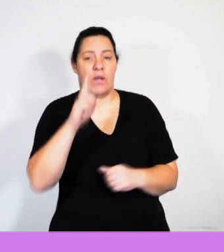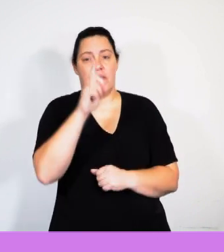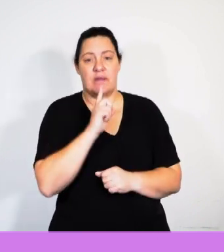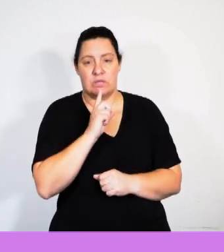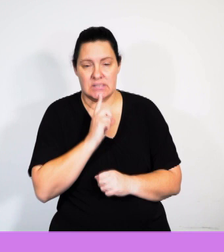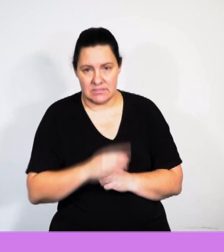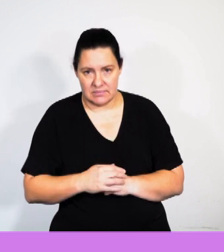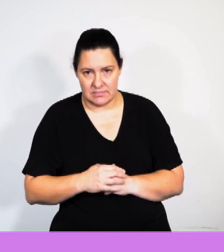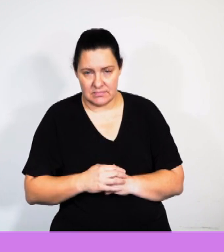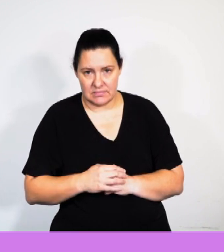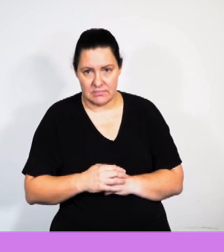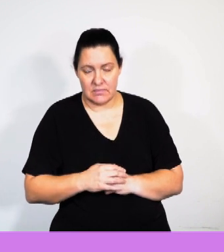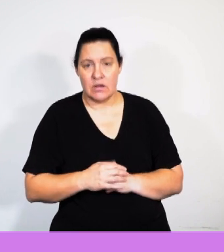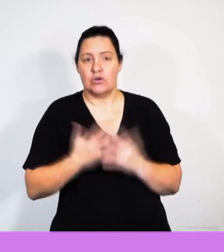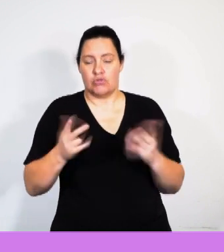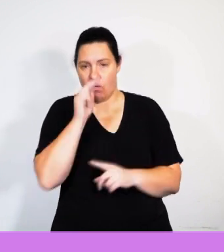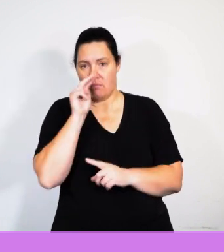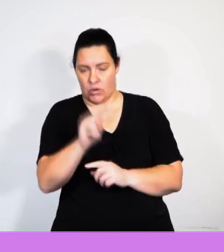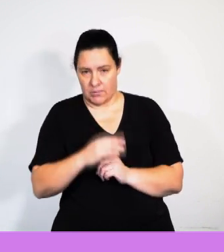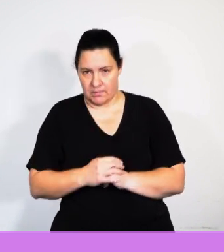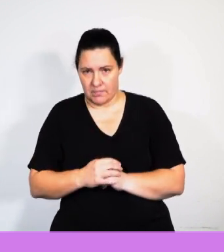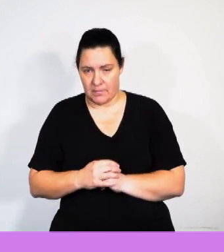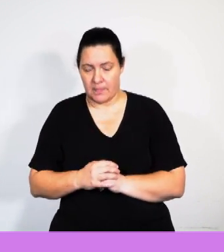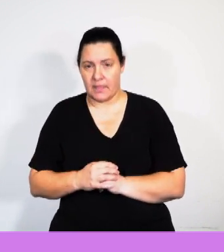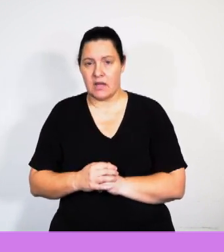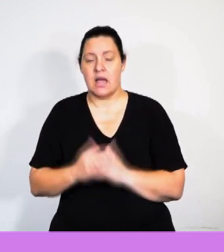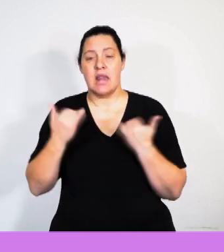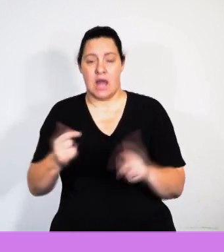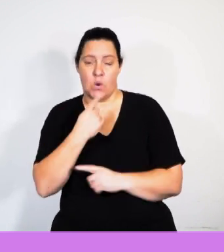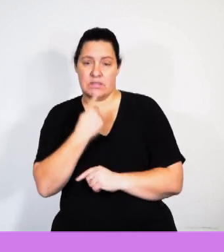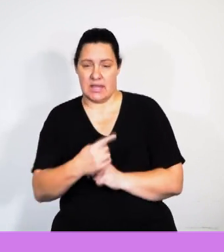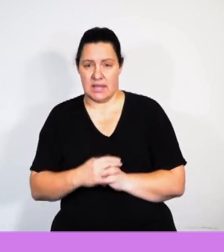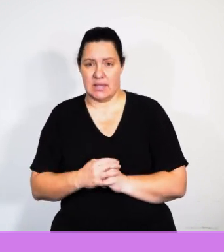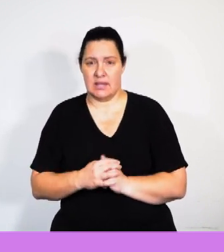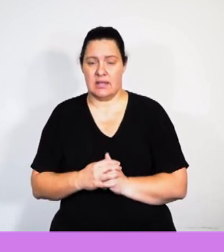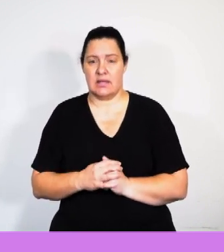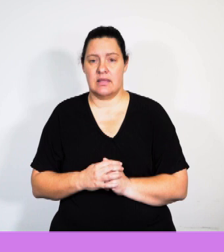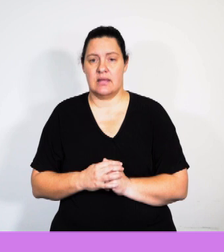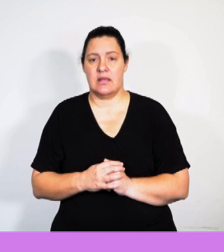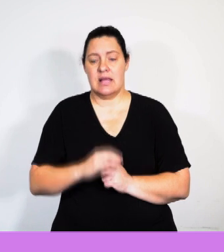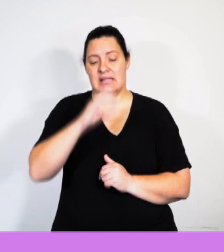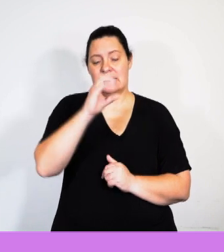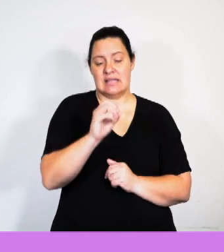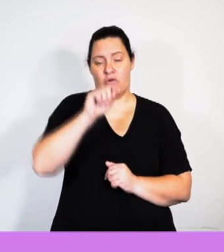by 1,000. So let's look at this one. We're then going to say